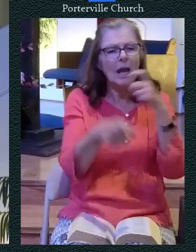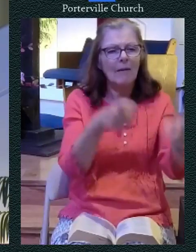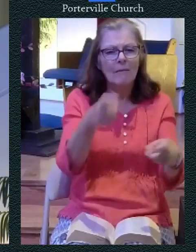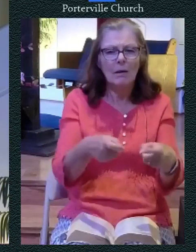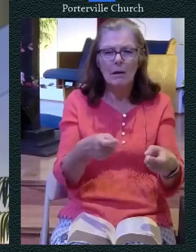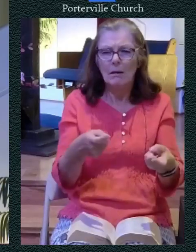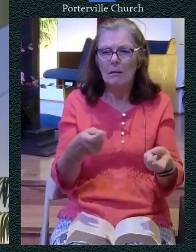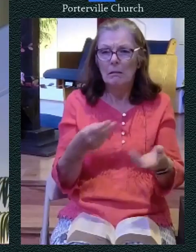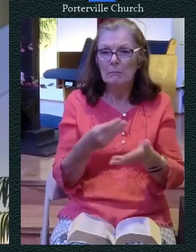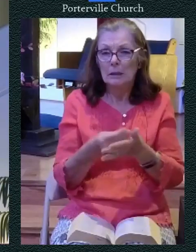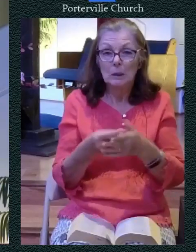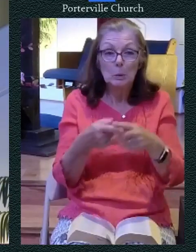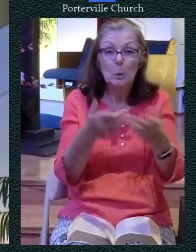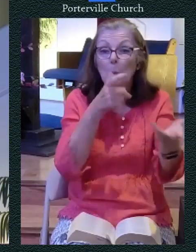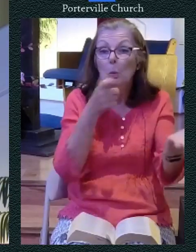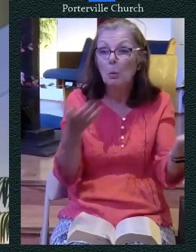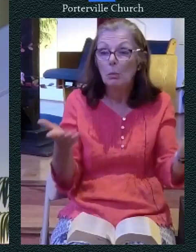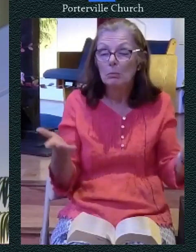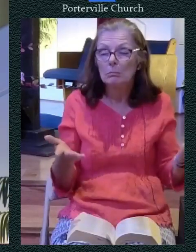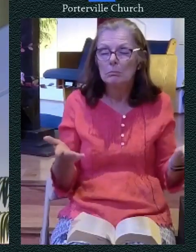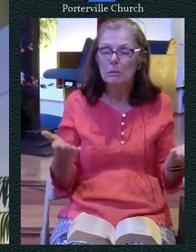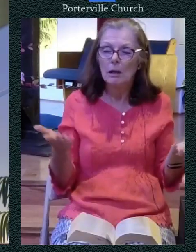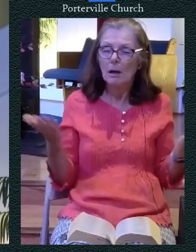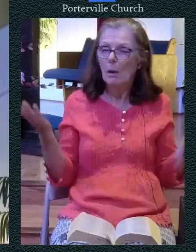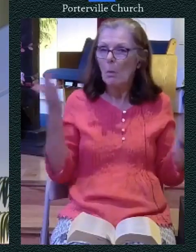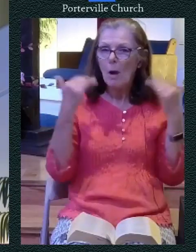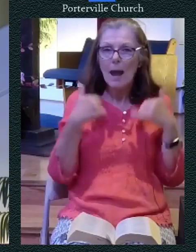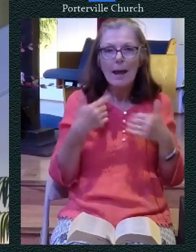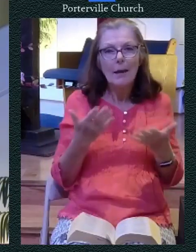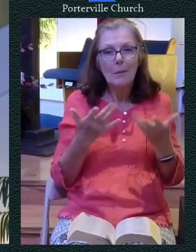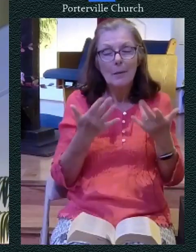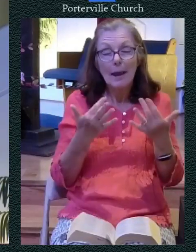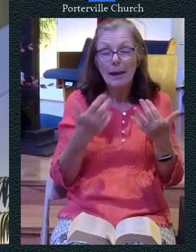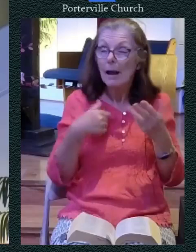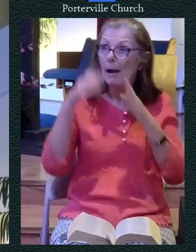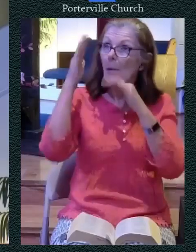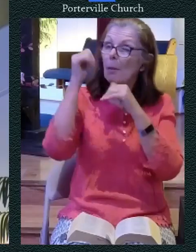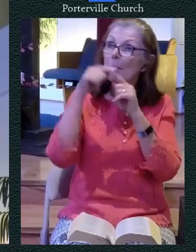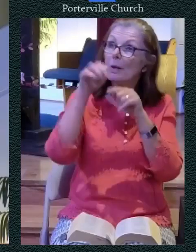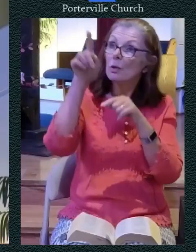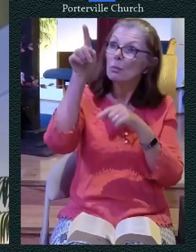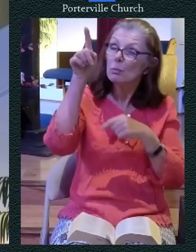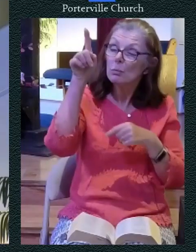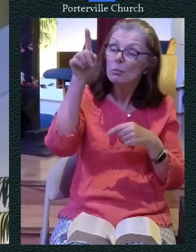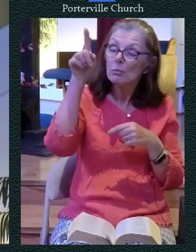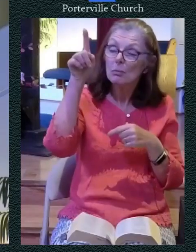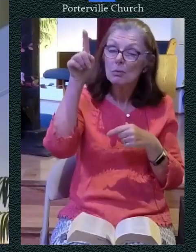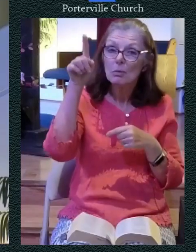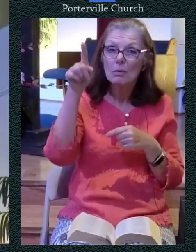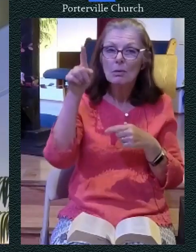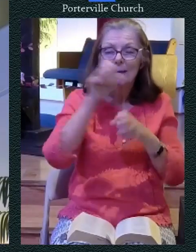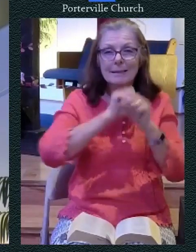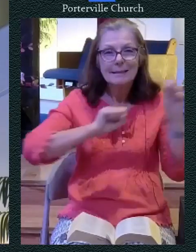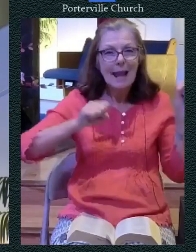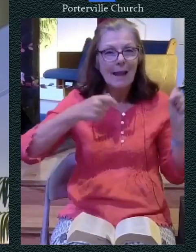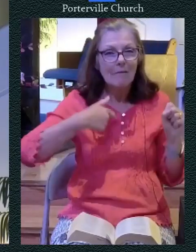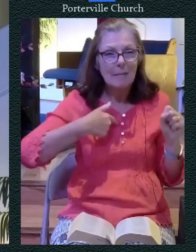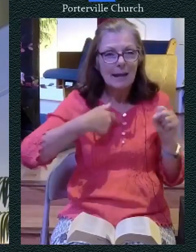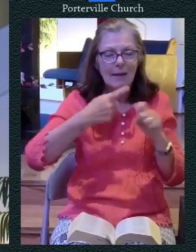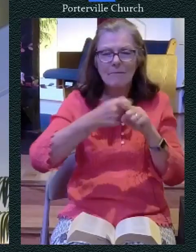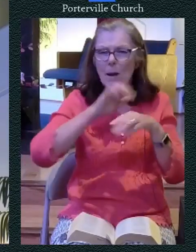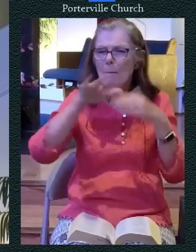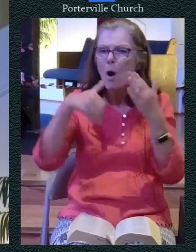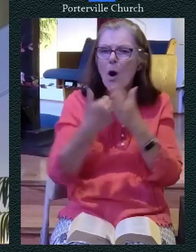And now, Lord, for what do I wait? My hope is in you. Deliver me from all my